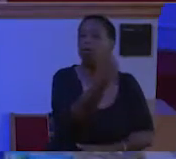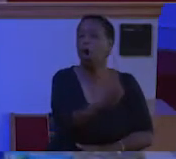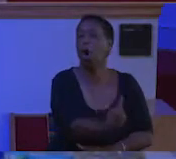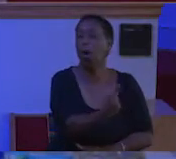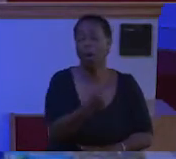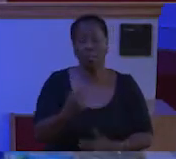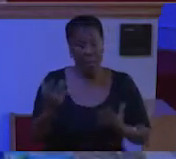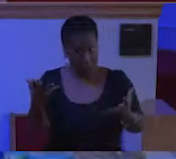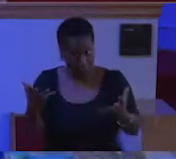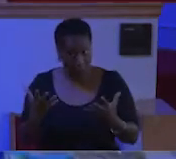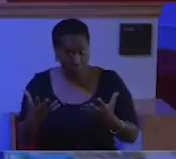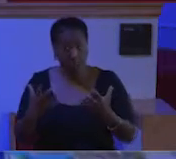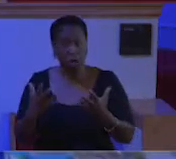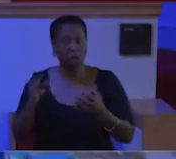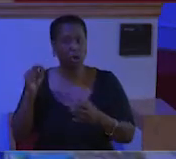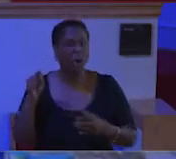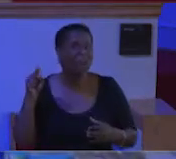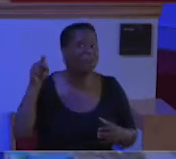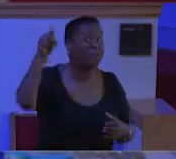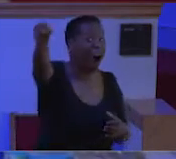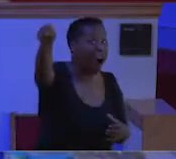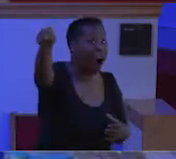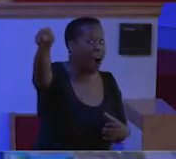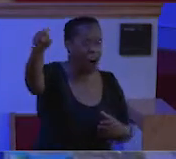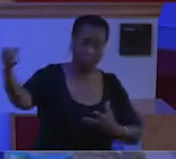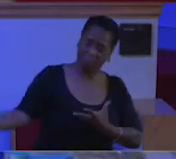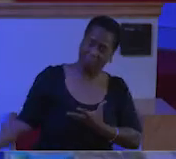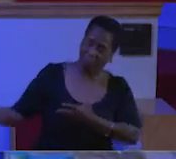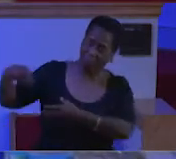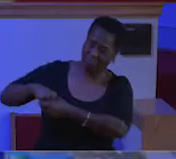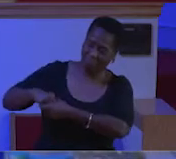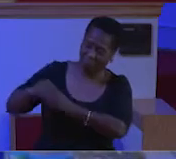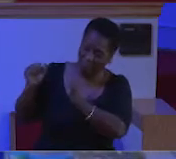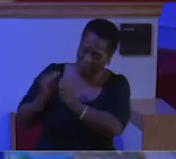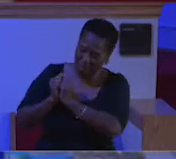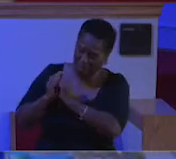But if you want to go far, take others with you.